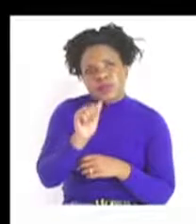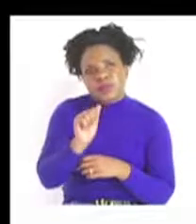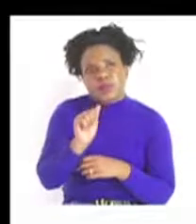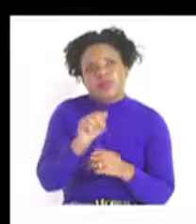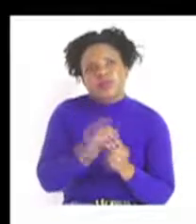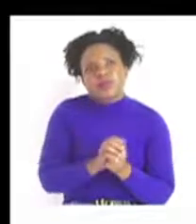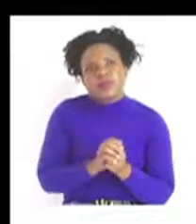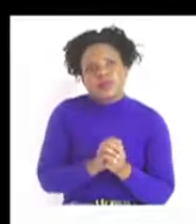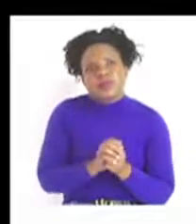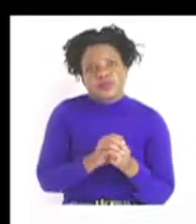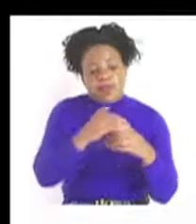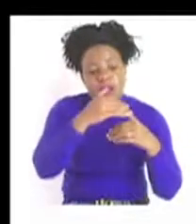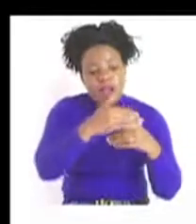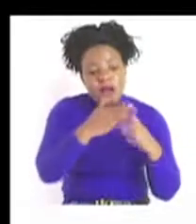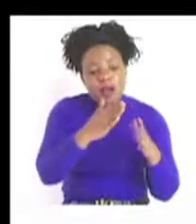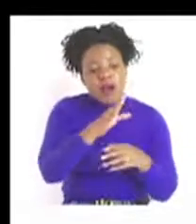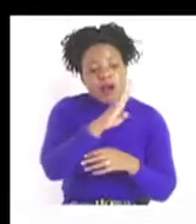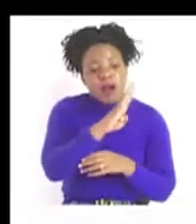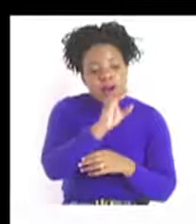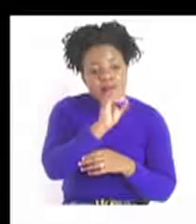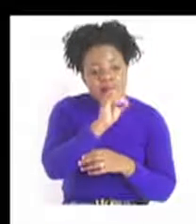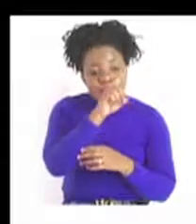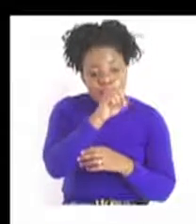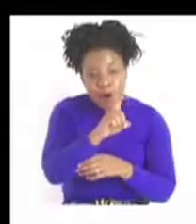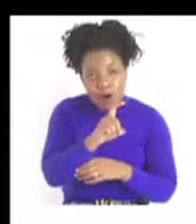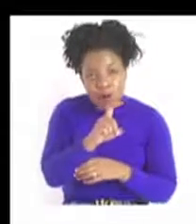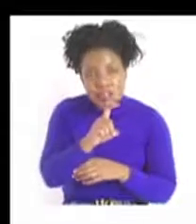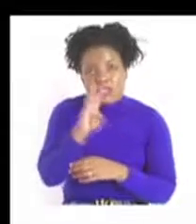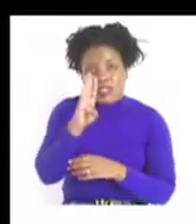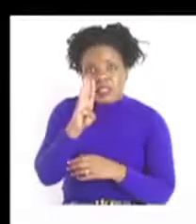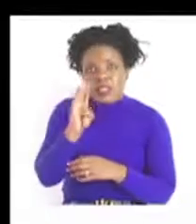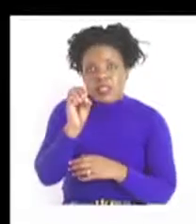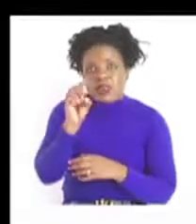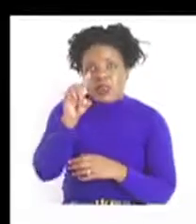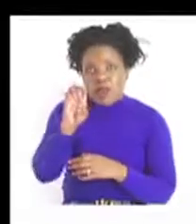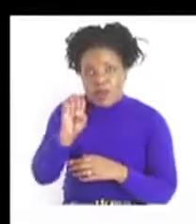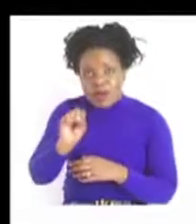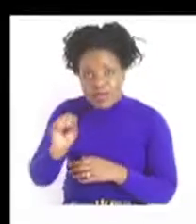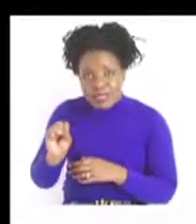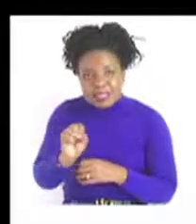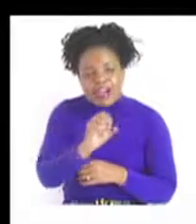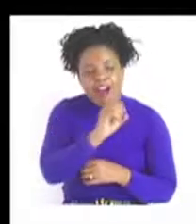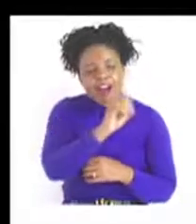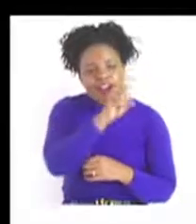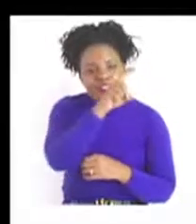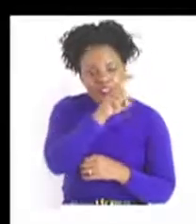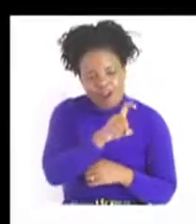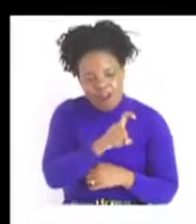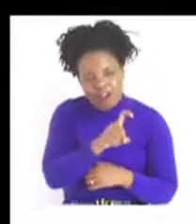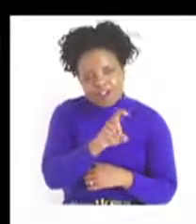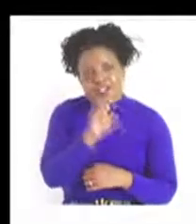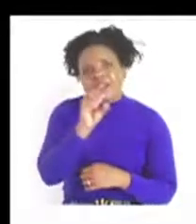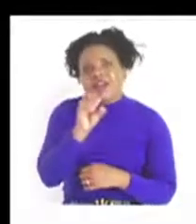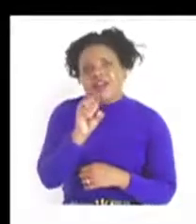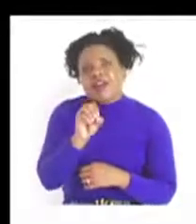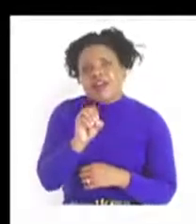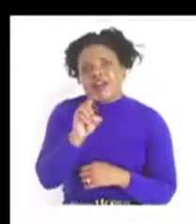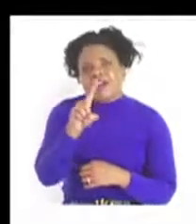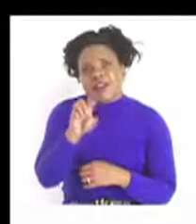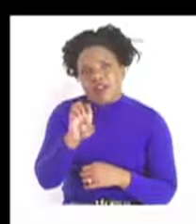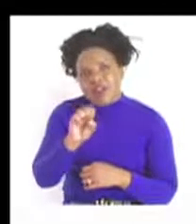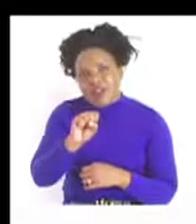We'll begin with a box, and the plural is boxes. Then the plural of ox should